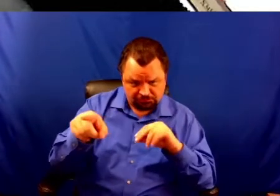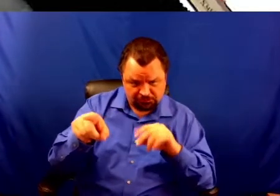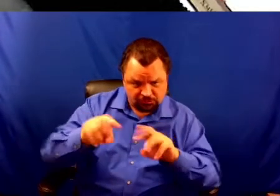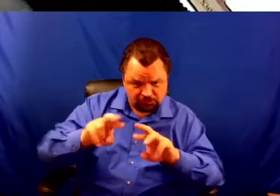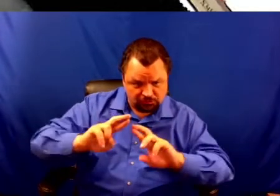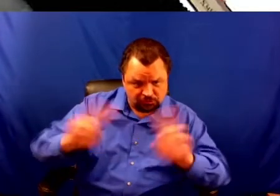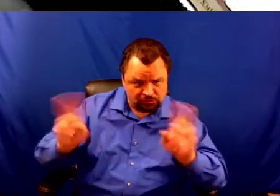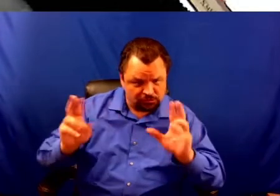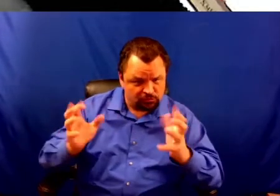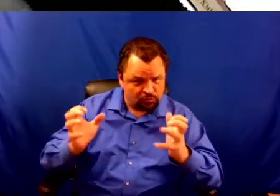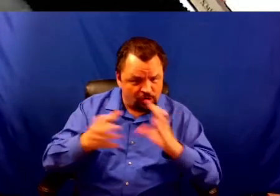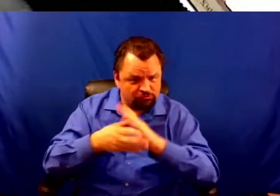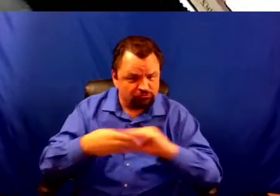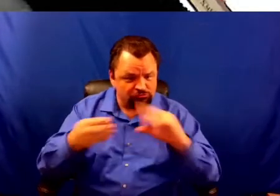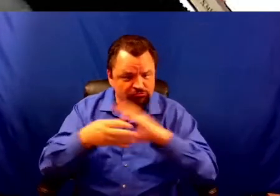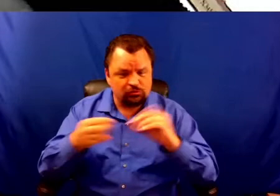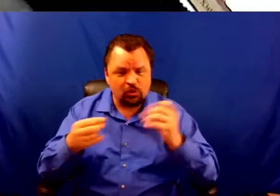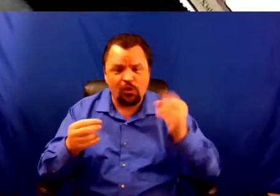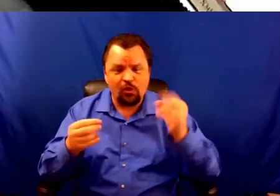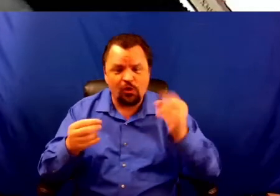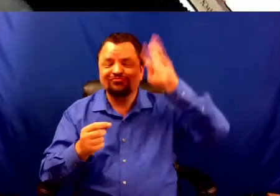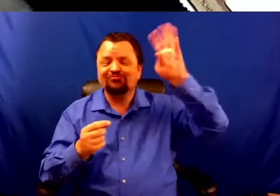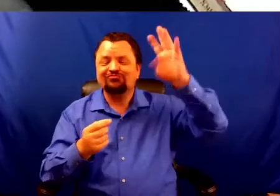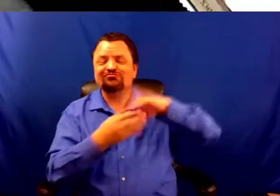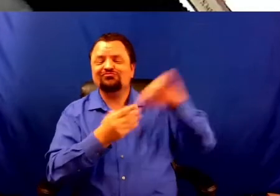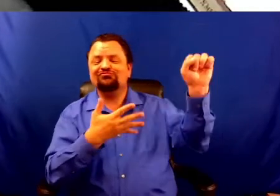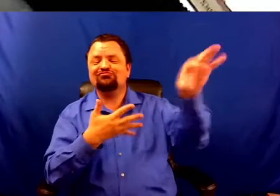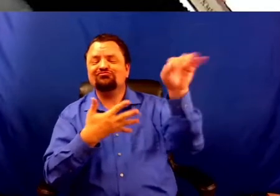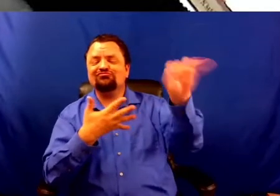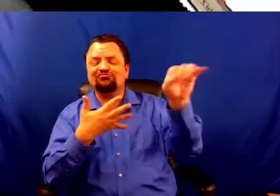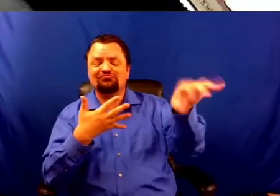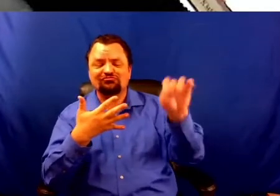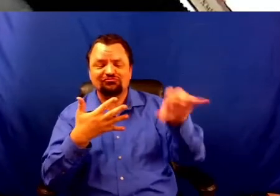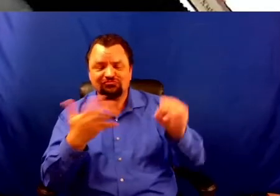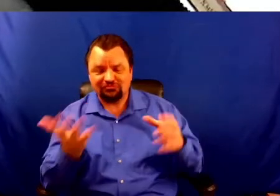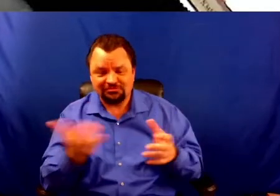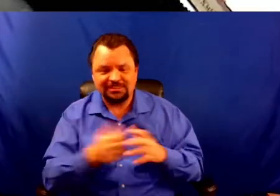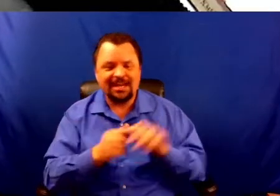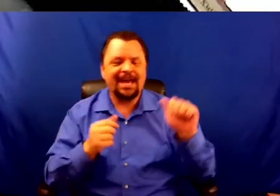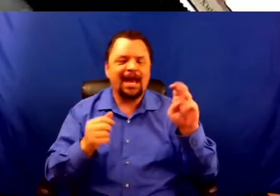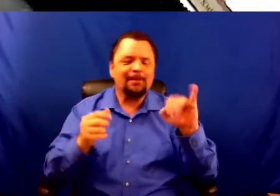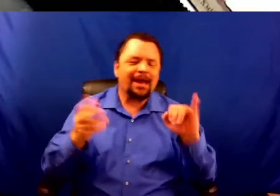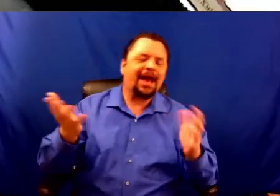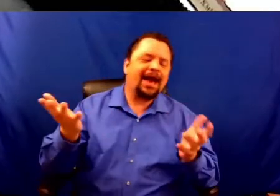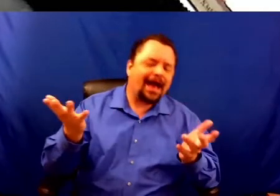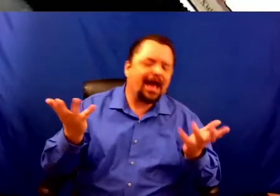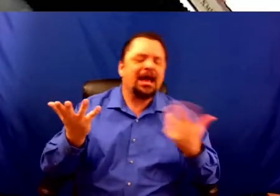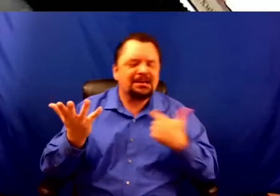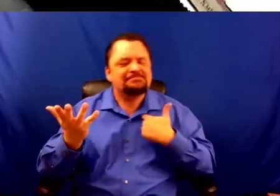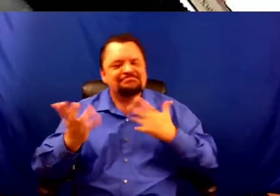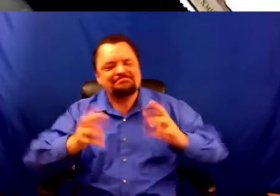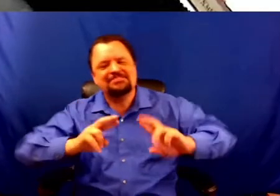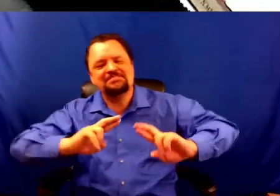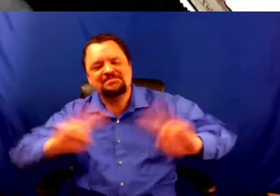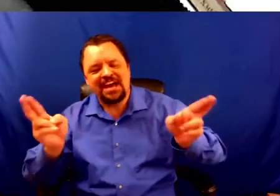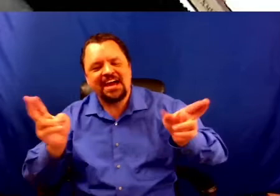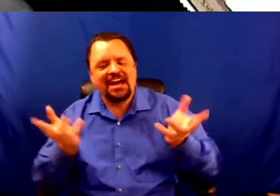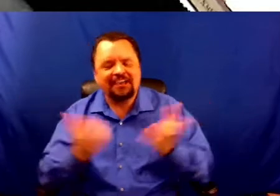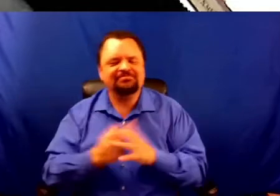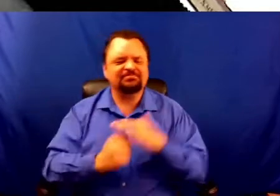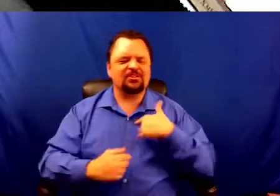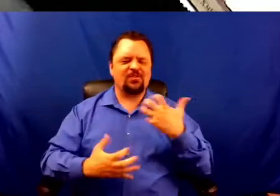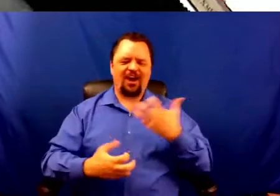but I will. Commissioner Bremer. I am somewhat prepared, but I will just speak from the heart and off the cuff a little bit here.